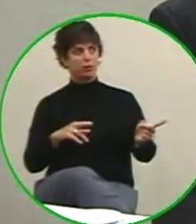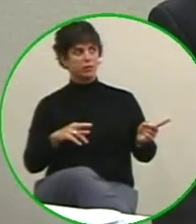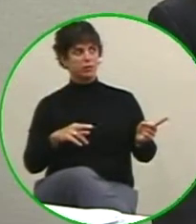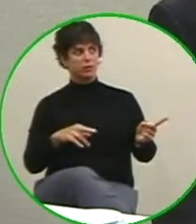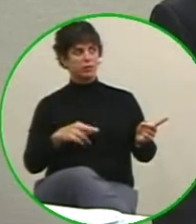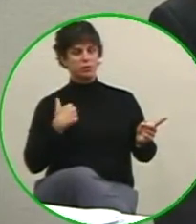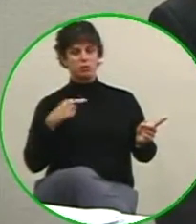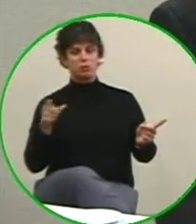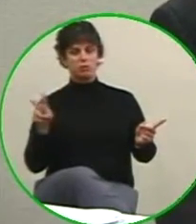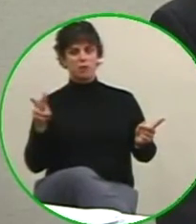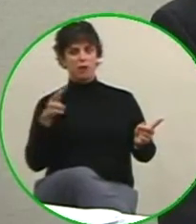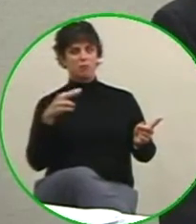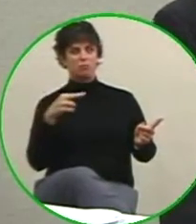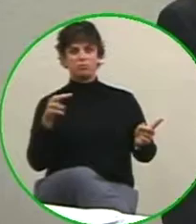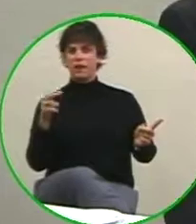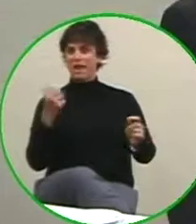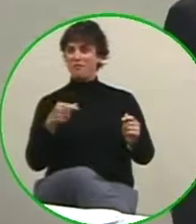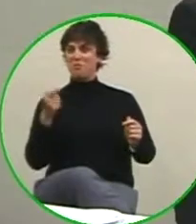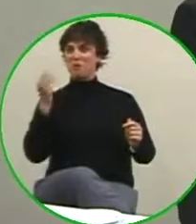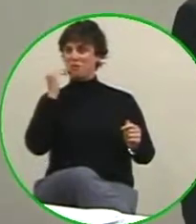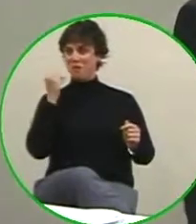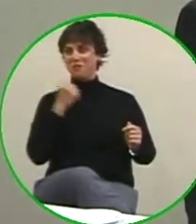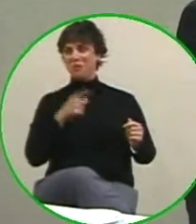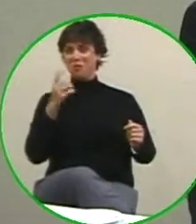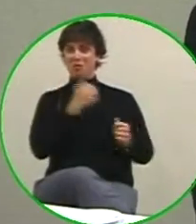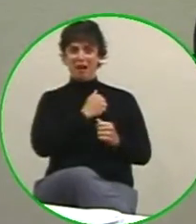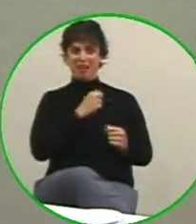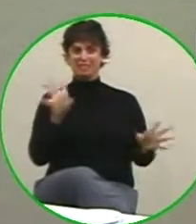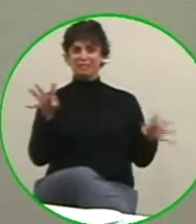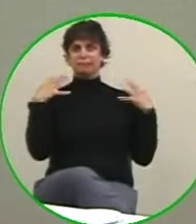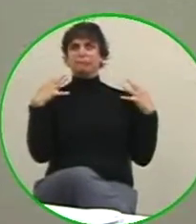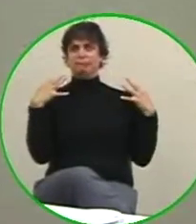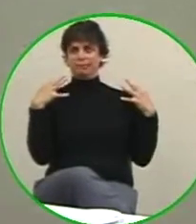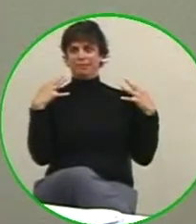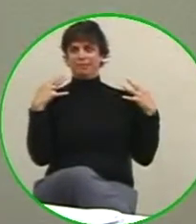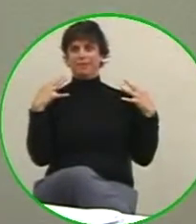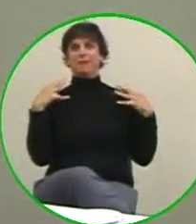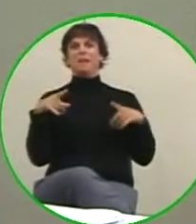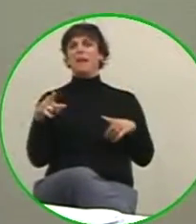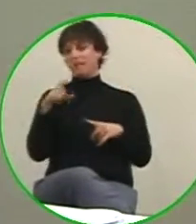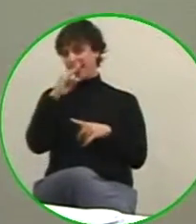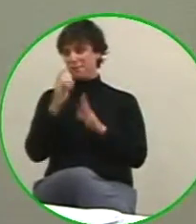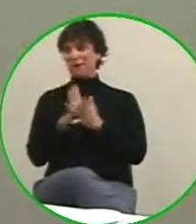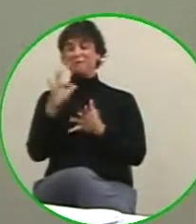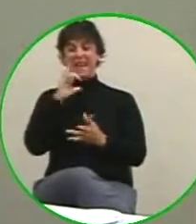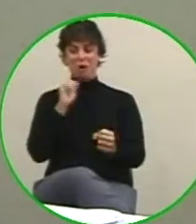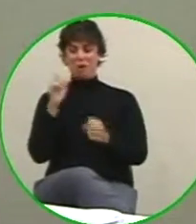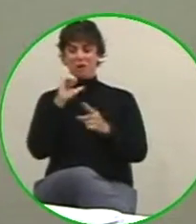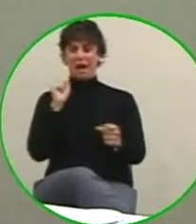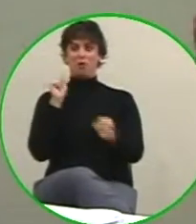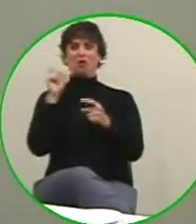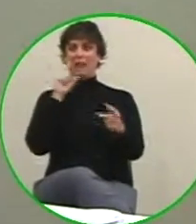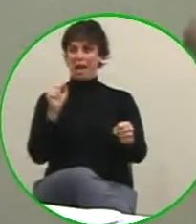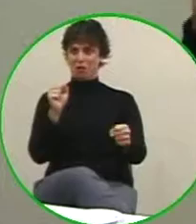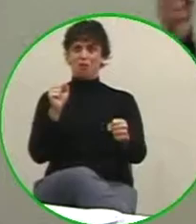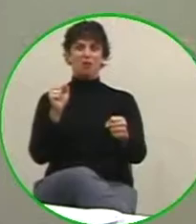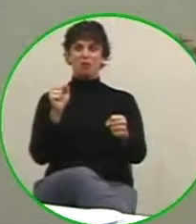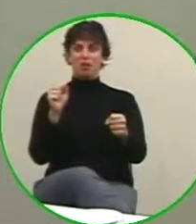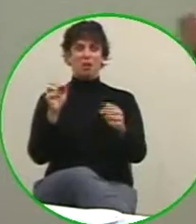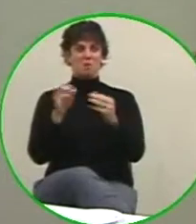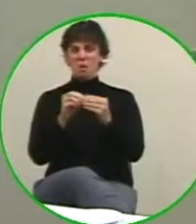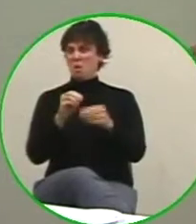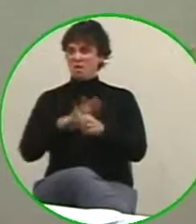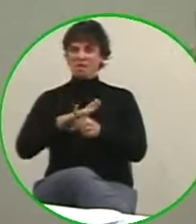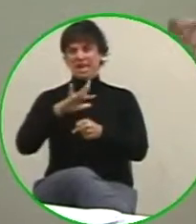And you look around and everybody you know and love is watching you, right? And they get louder and louder and louder and more of a